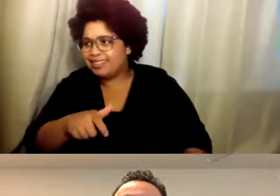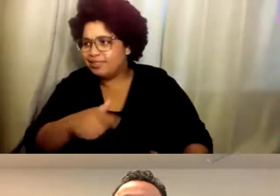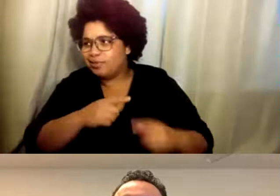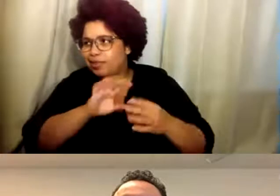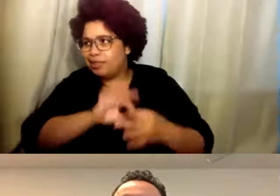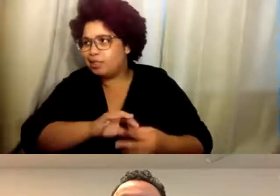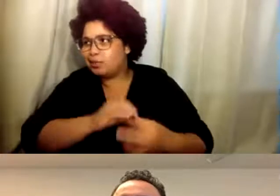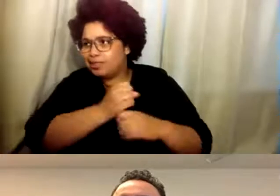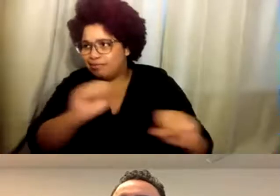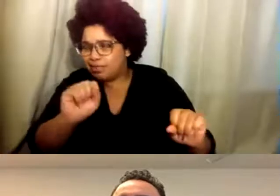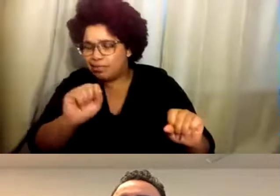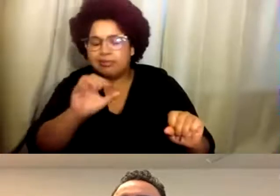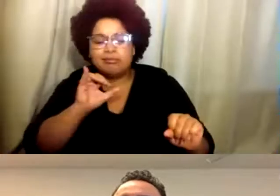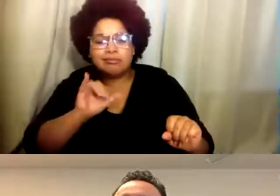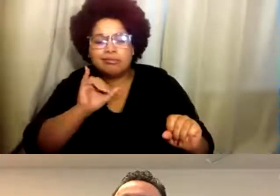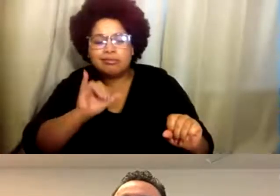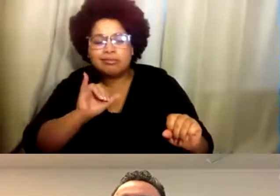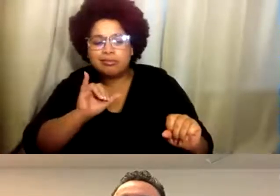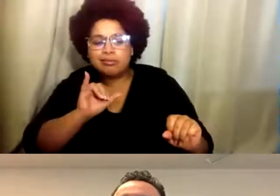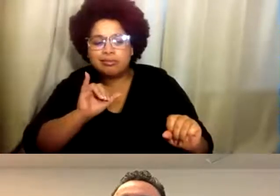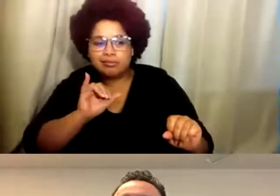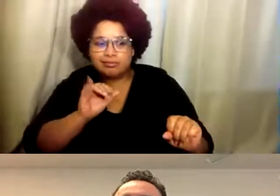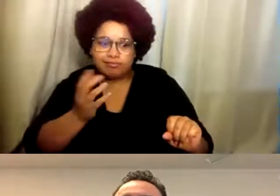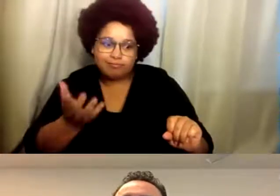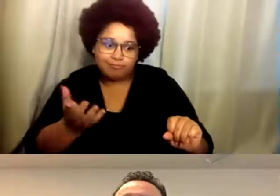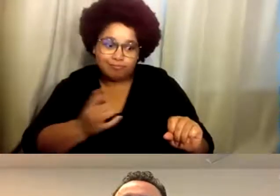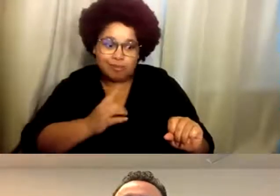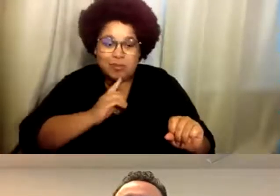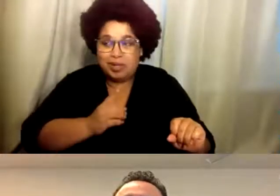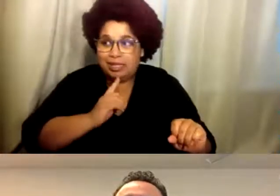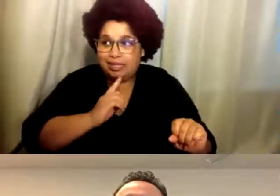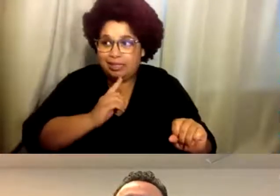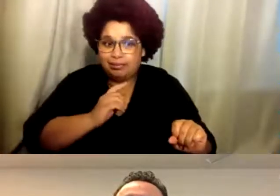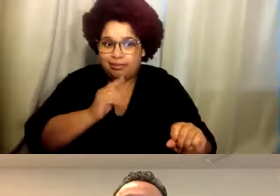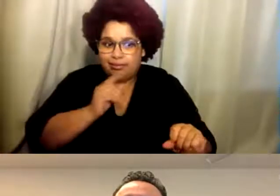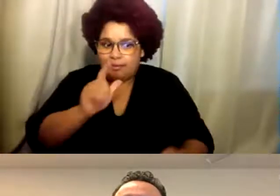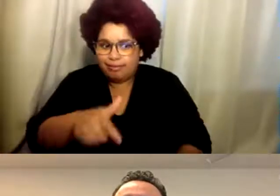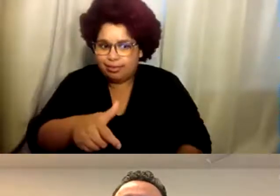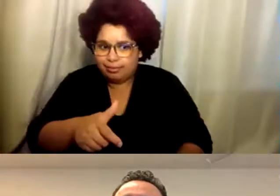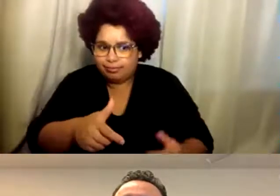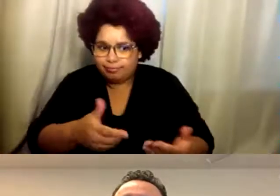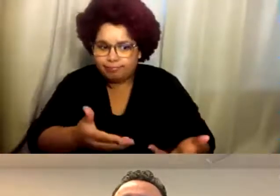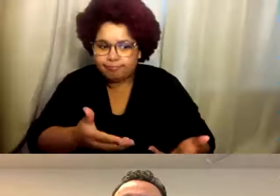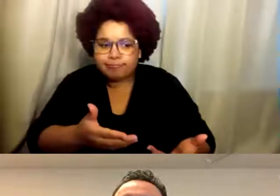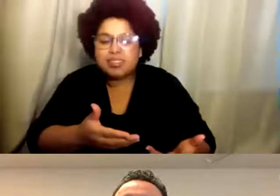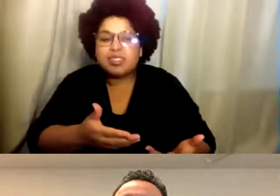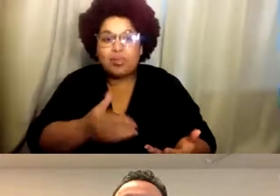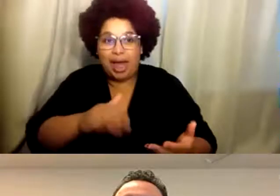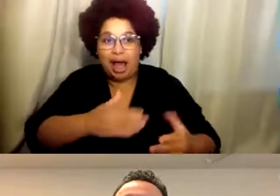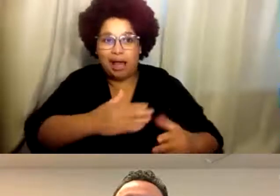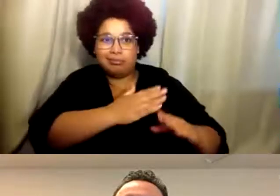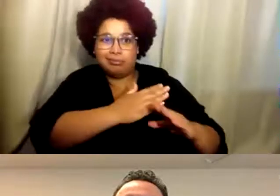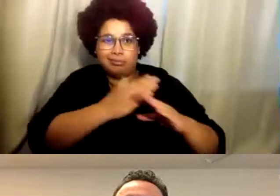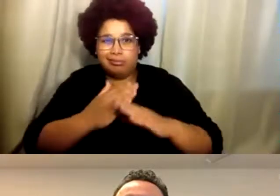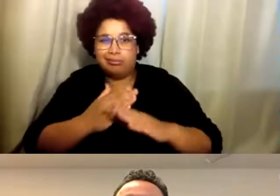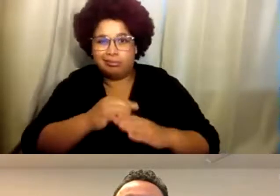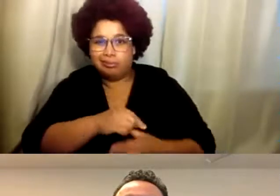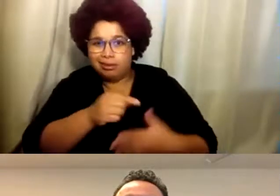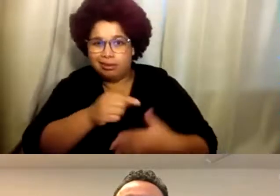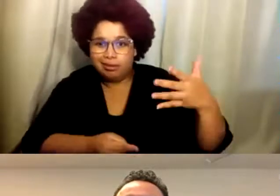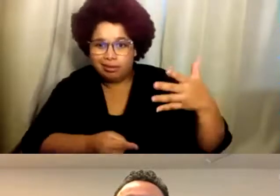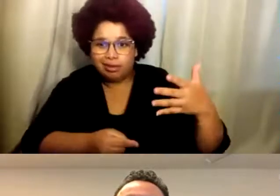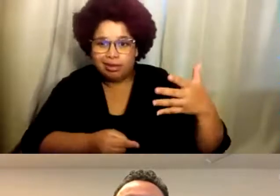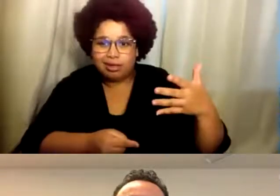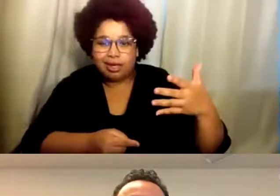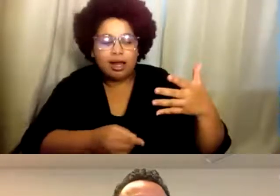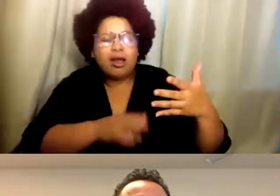safety, but were actually perhaps unnecessary. So some of those roadblocks were